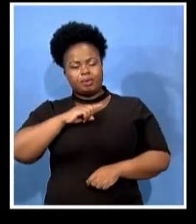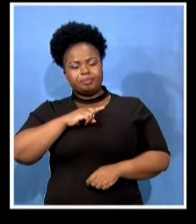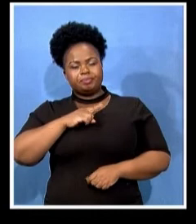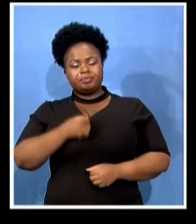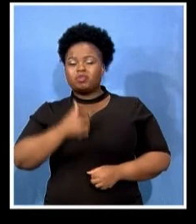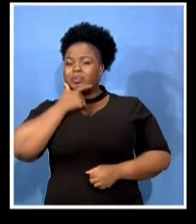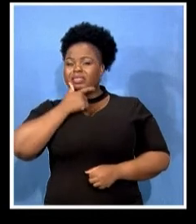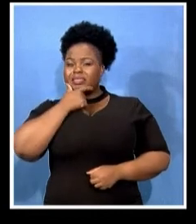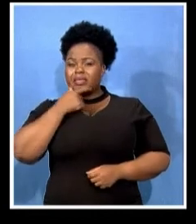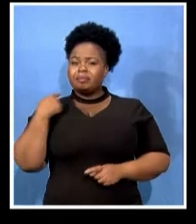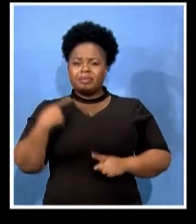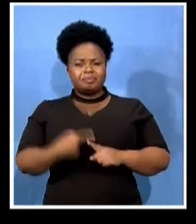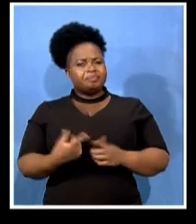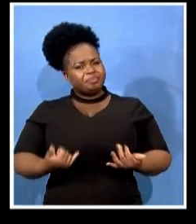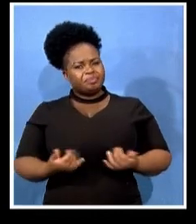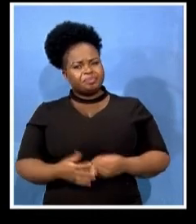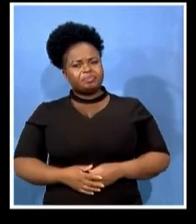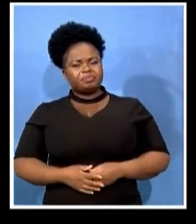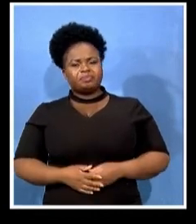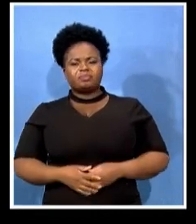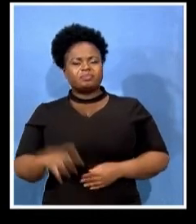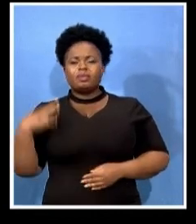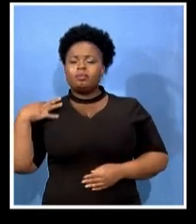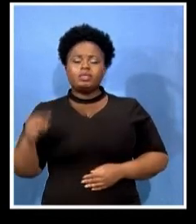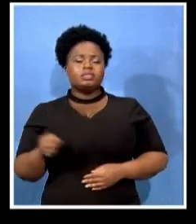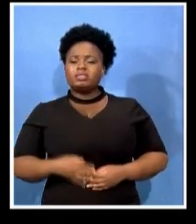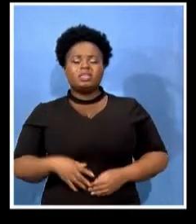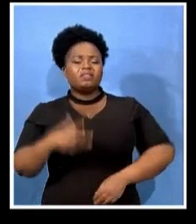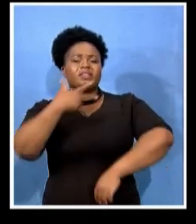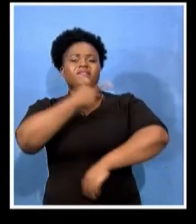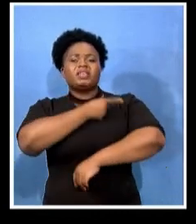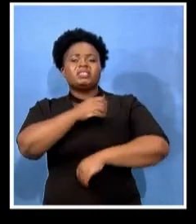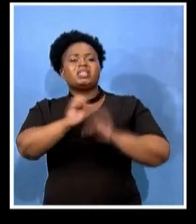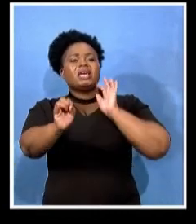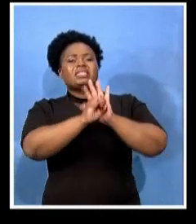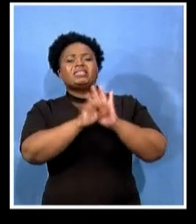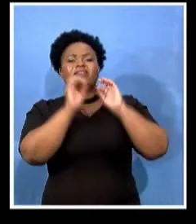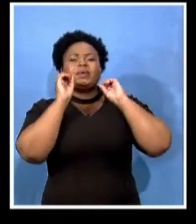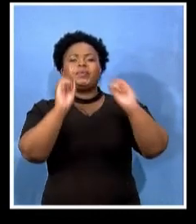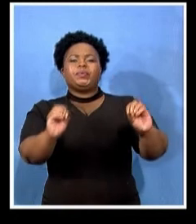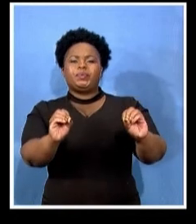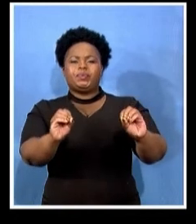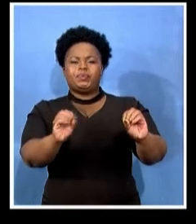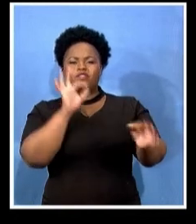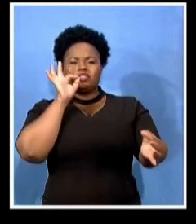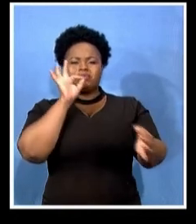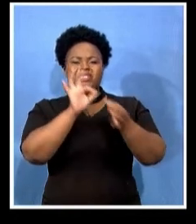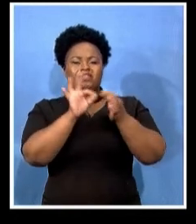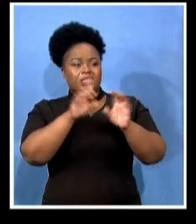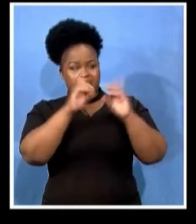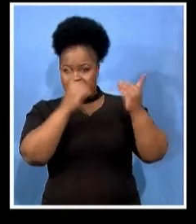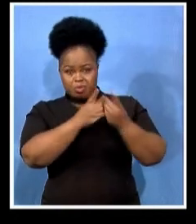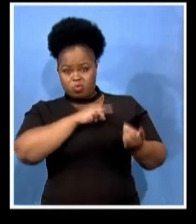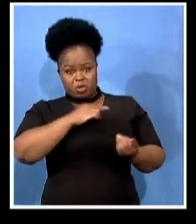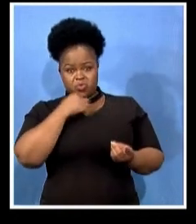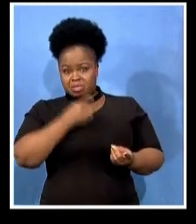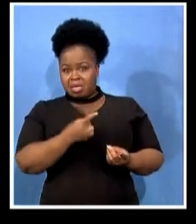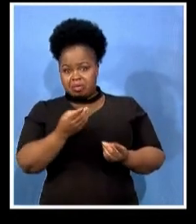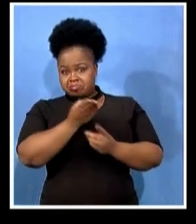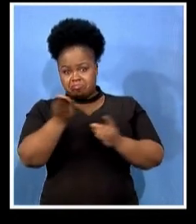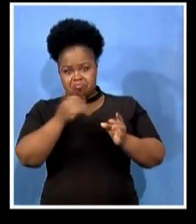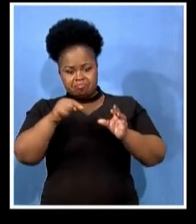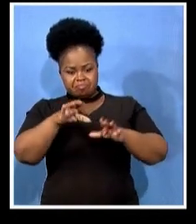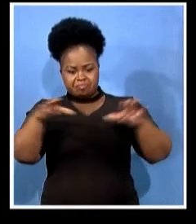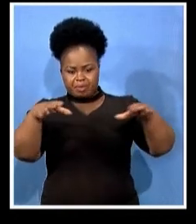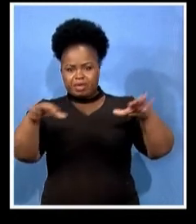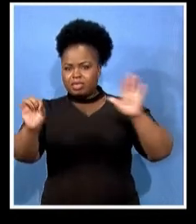is no specific vaccine that has been identified by the department, as you state that it has not been identified, how then are we